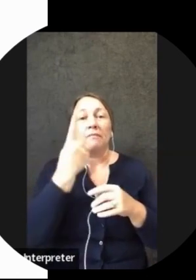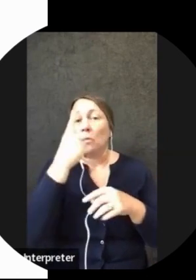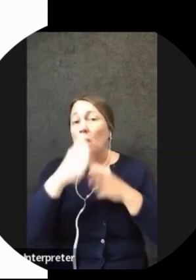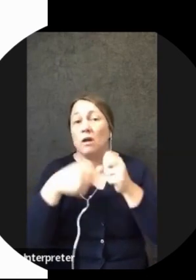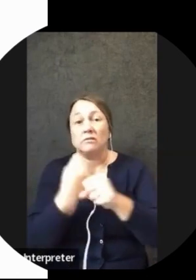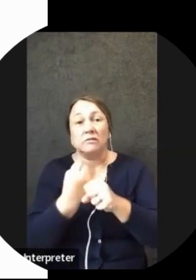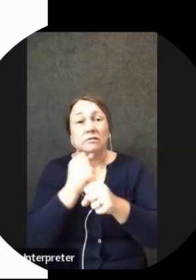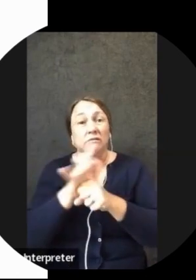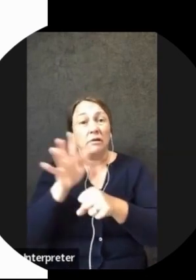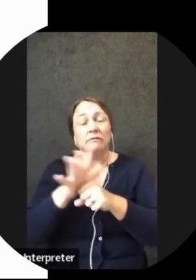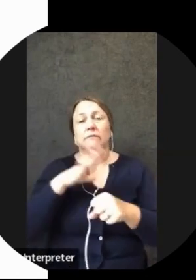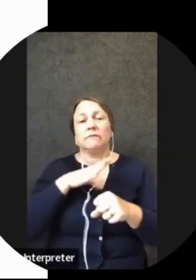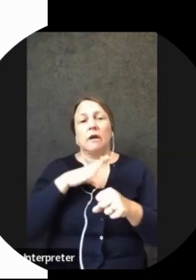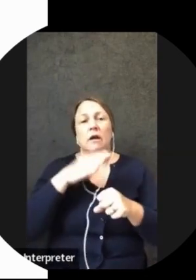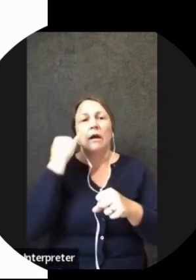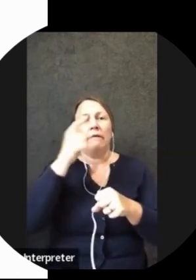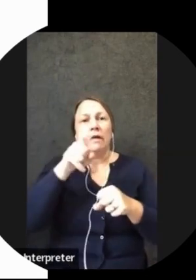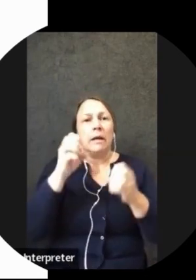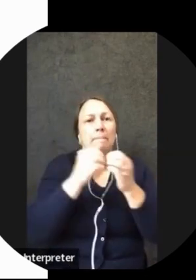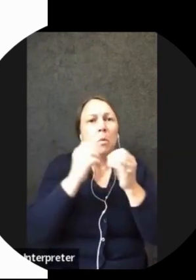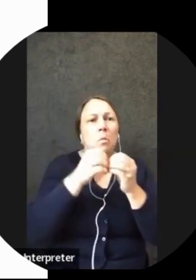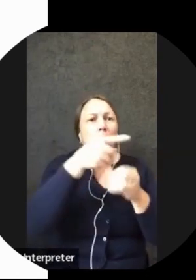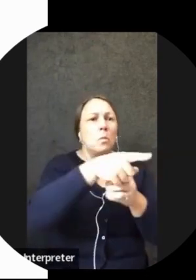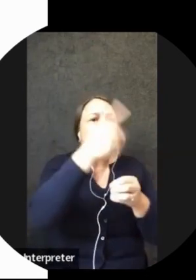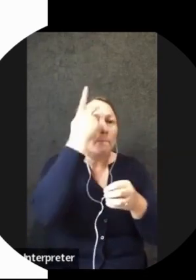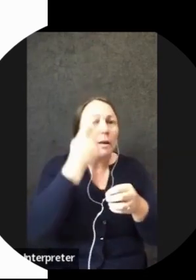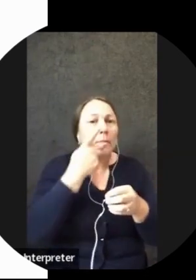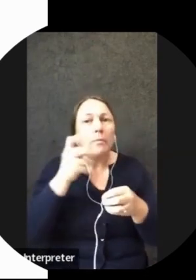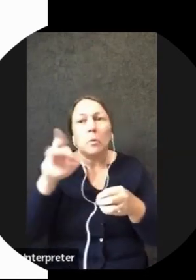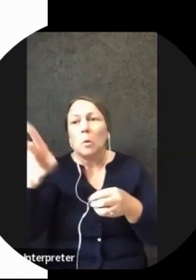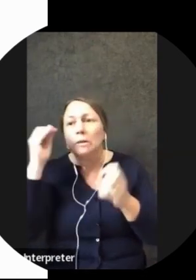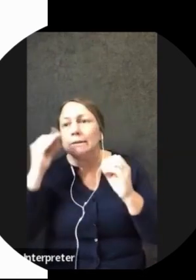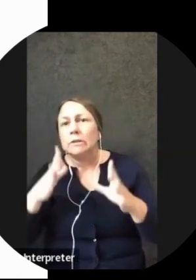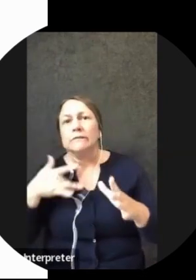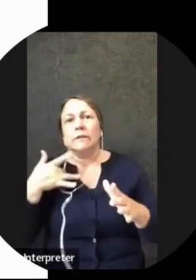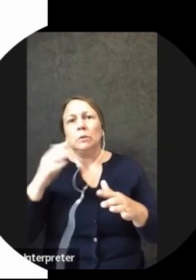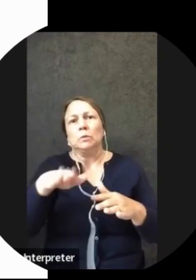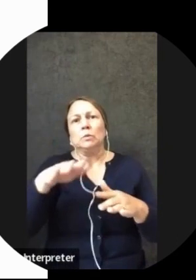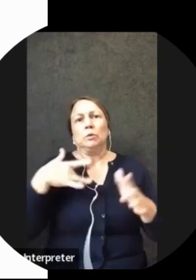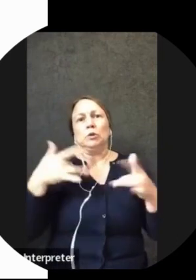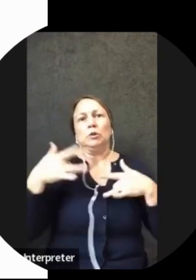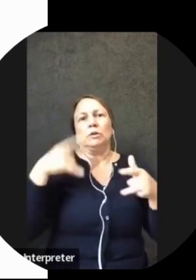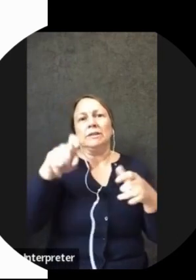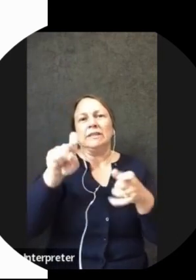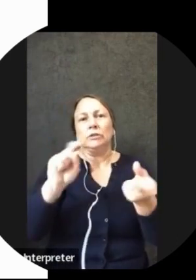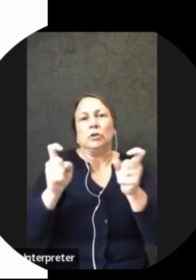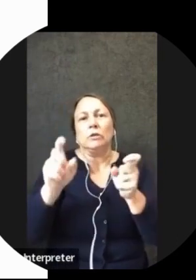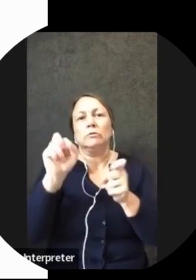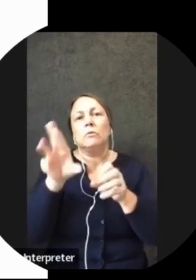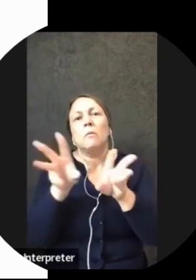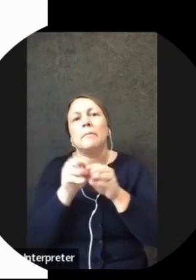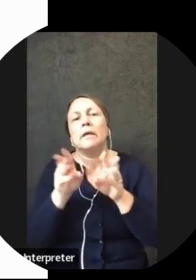a parent or teacher or the school district personnel can also call for a meeting.